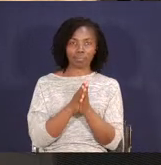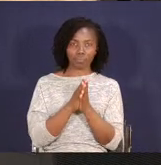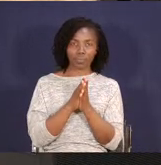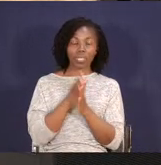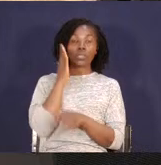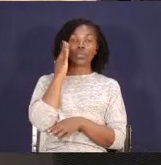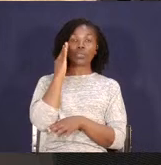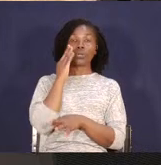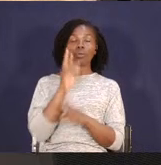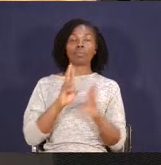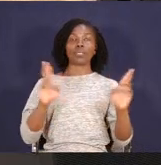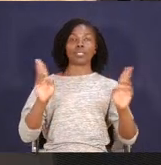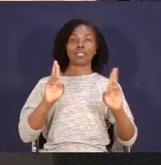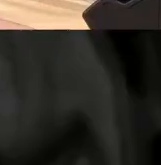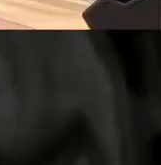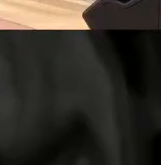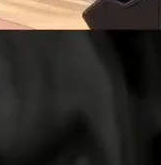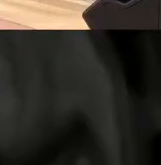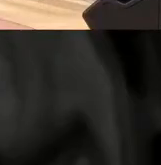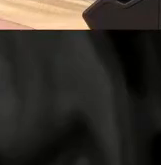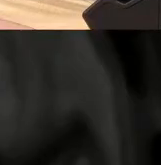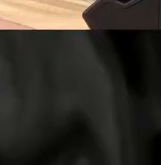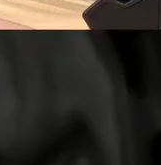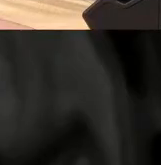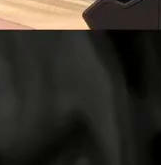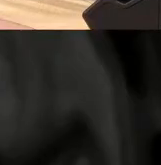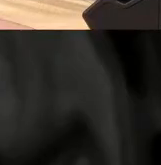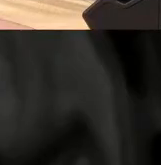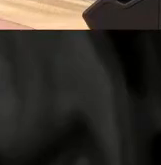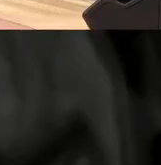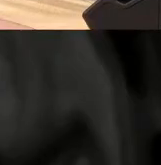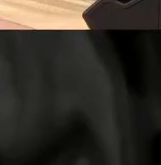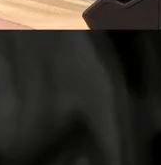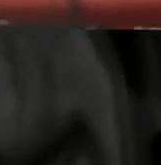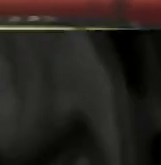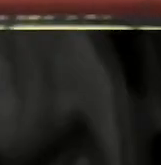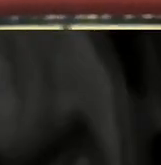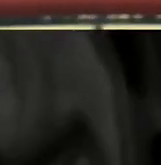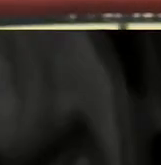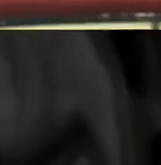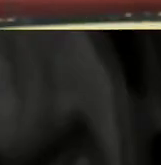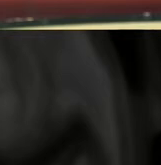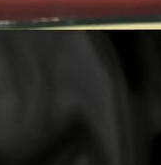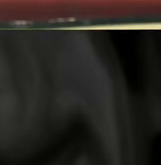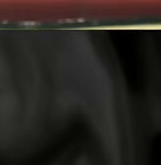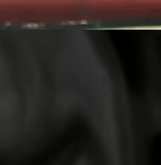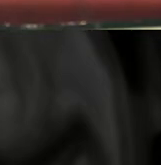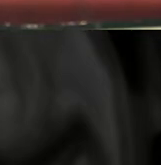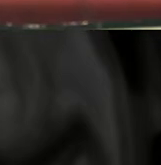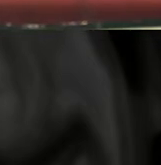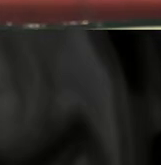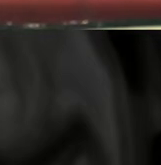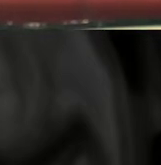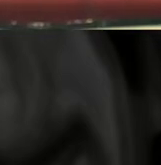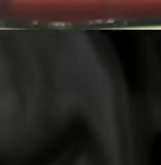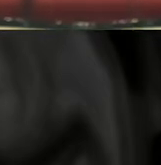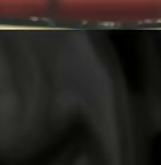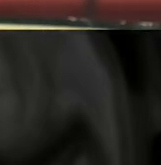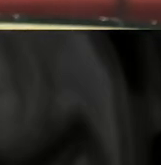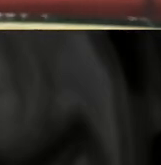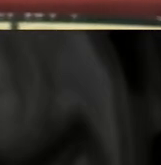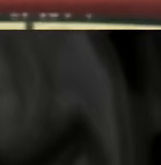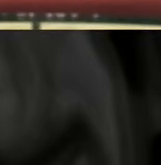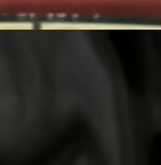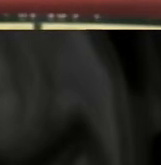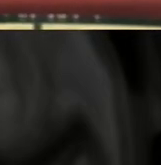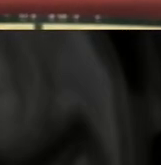is ready. God wants us to put our gifts to work. And God wants us to be faithful in every